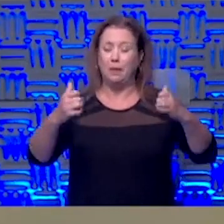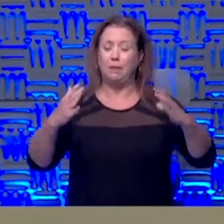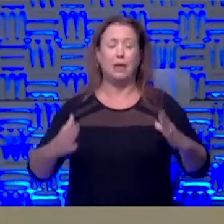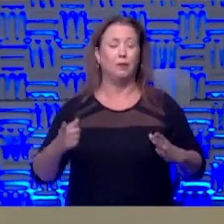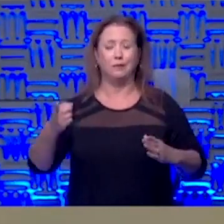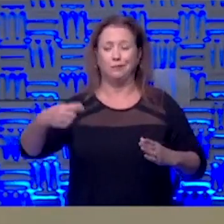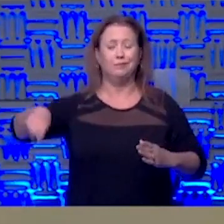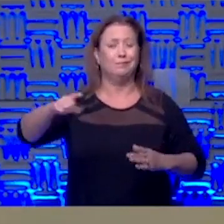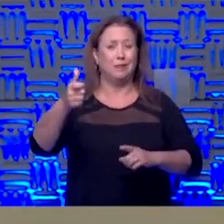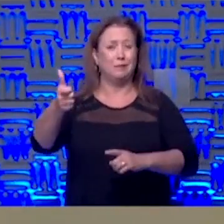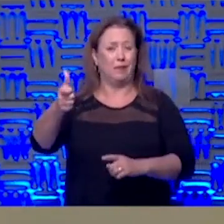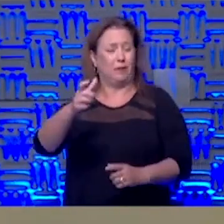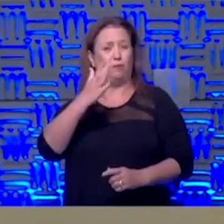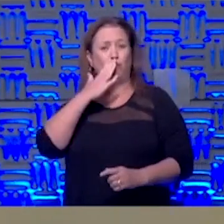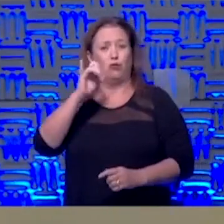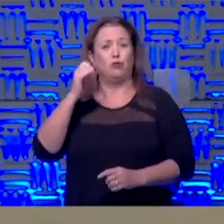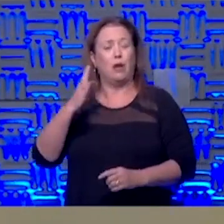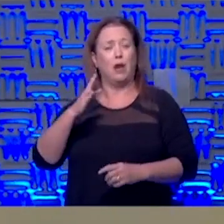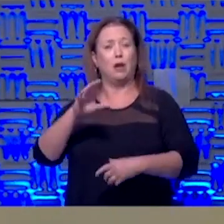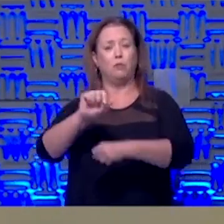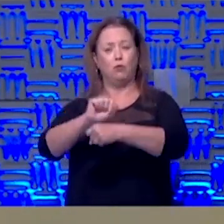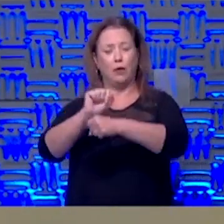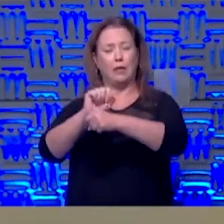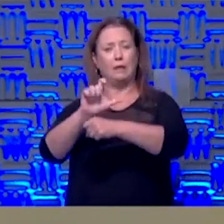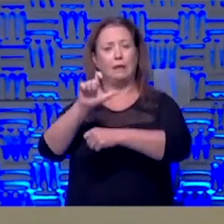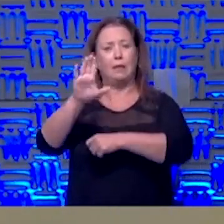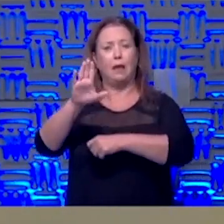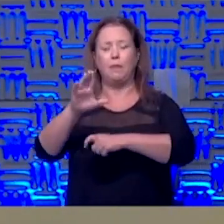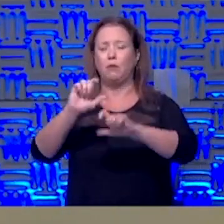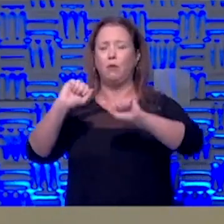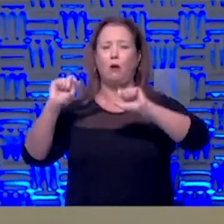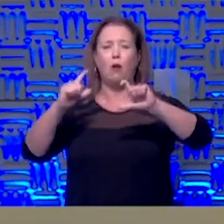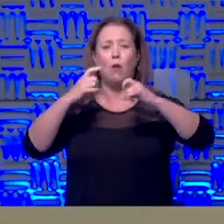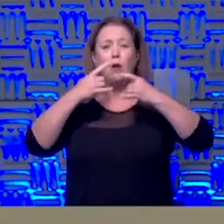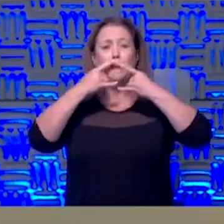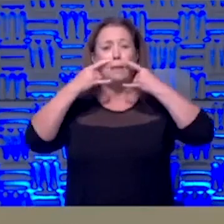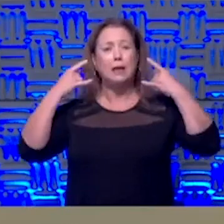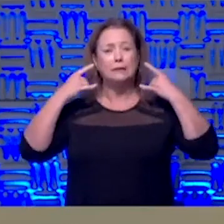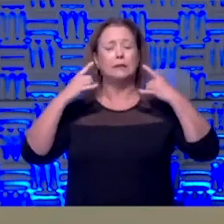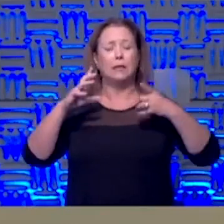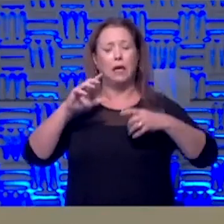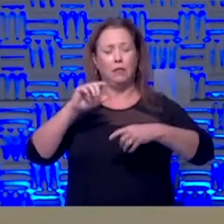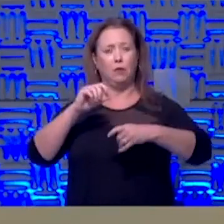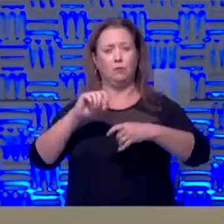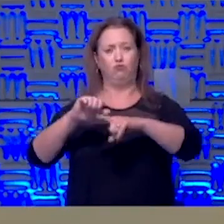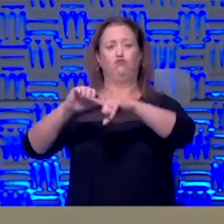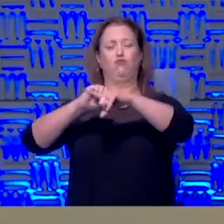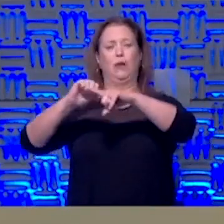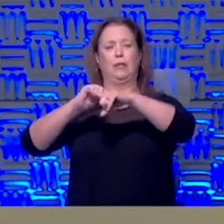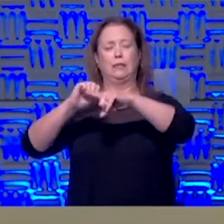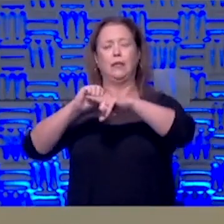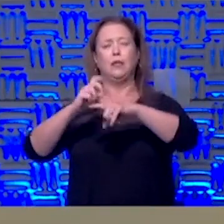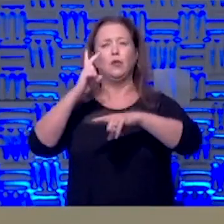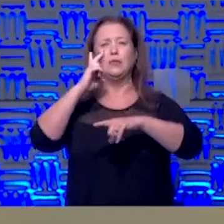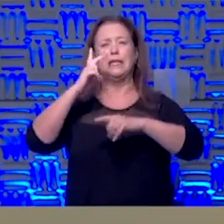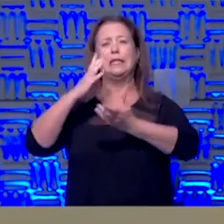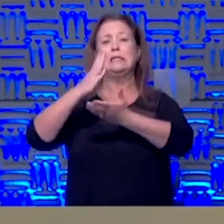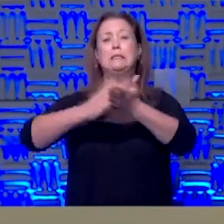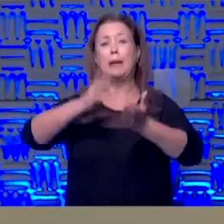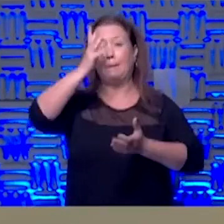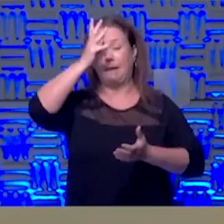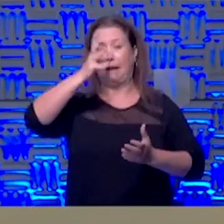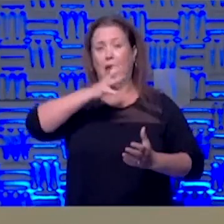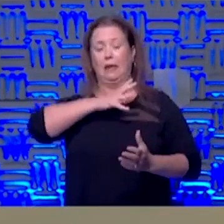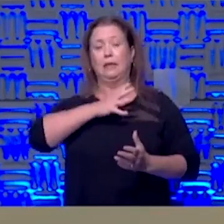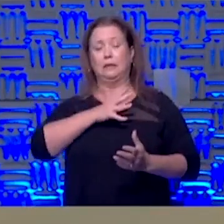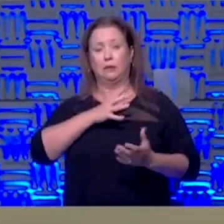really well in the clubhouse. All the guys have masks on. They're working out. You see occasionally some guys when